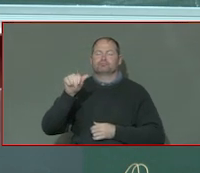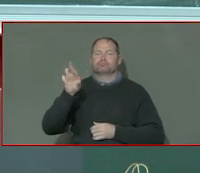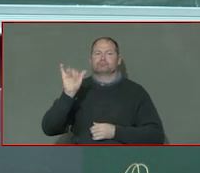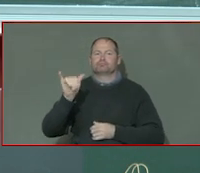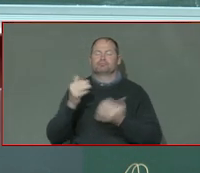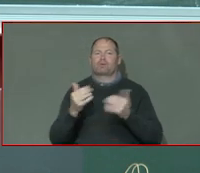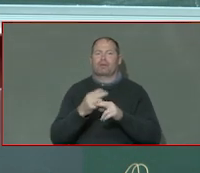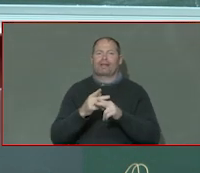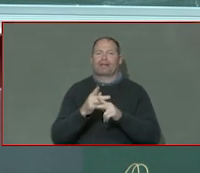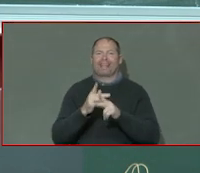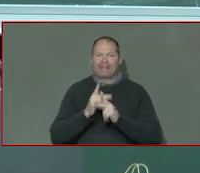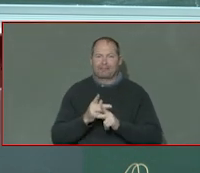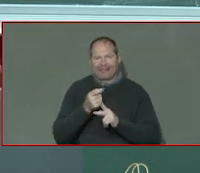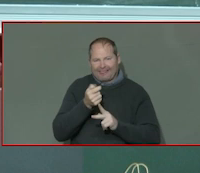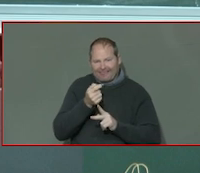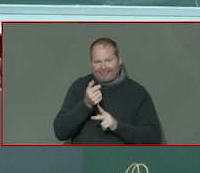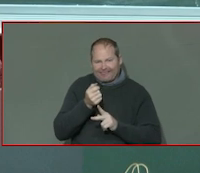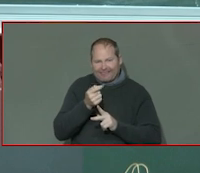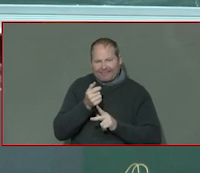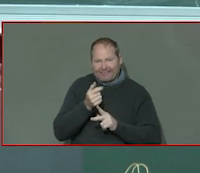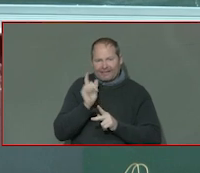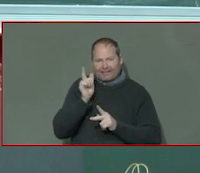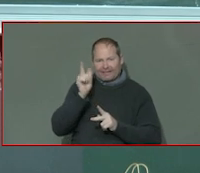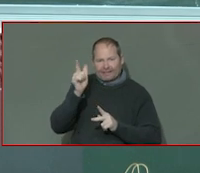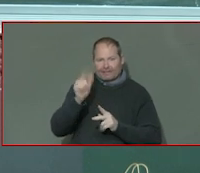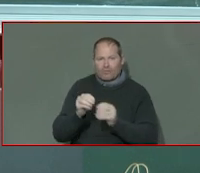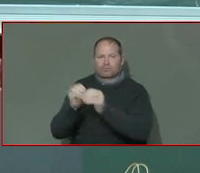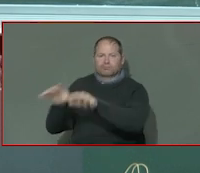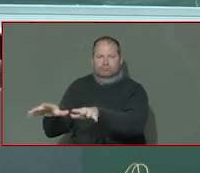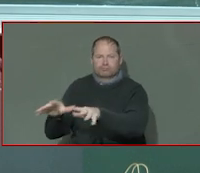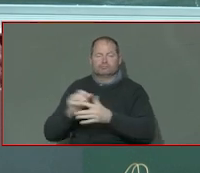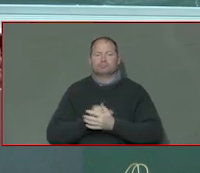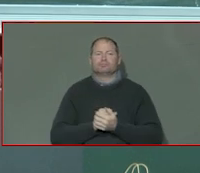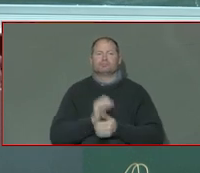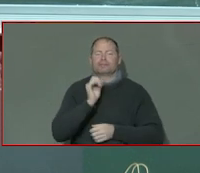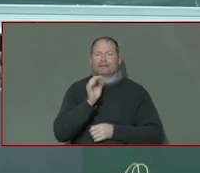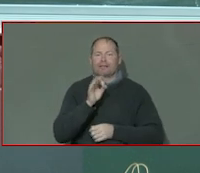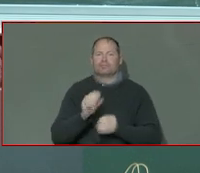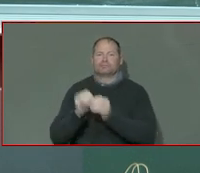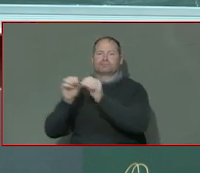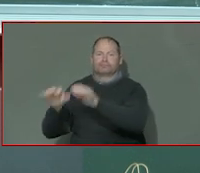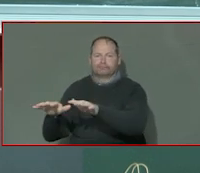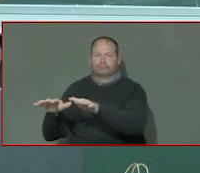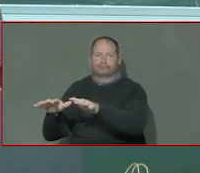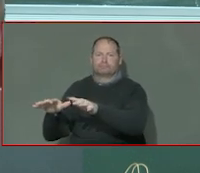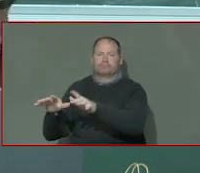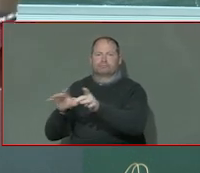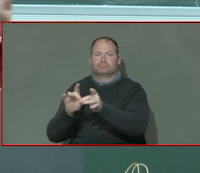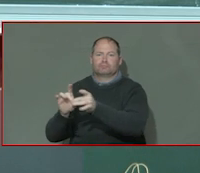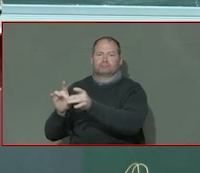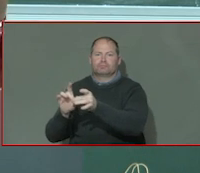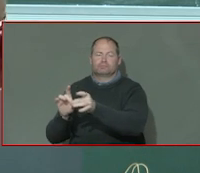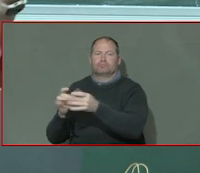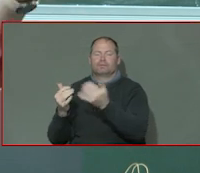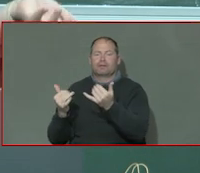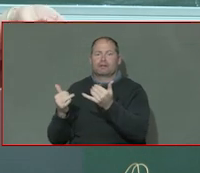little bit and then they are deposited together. If they are deposited together, it means that they have a